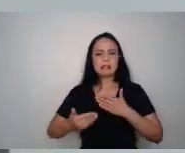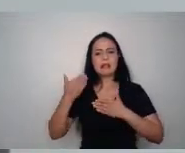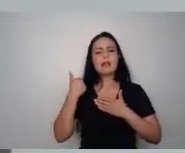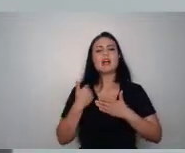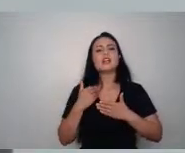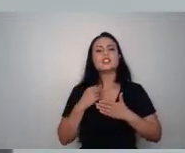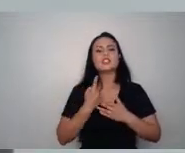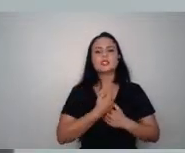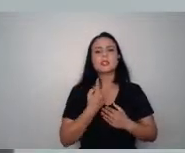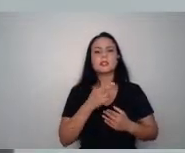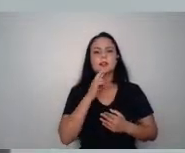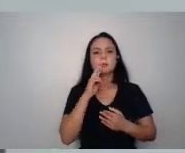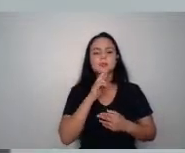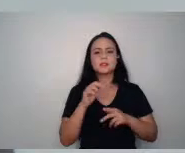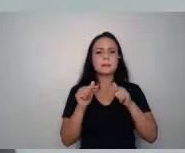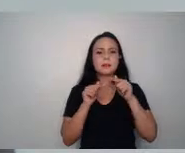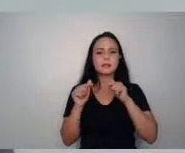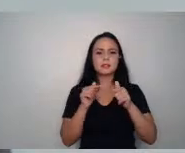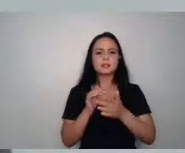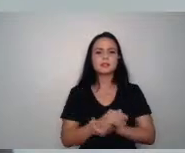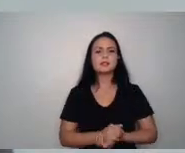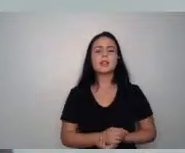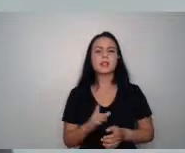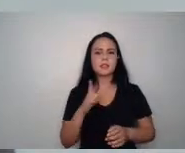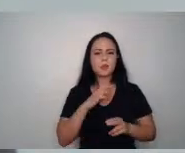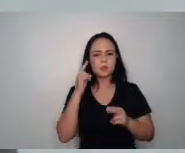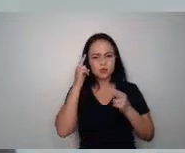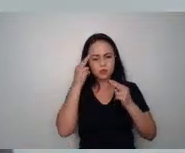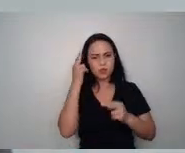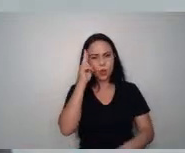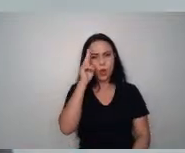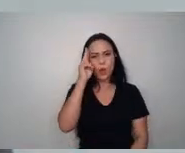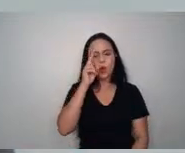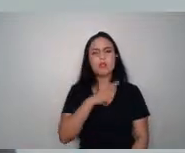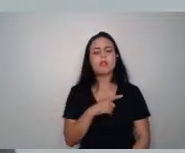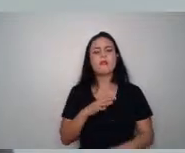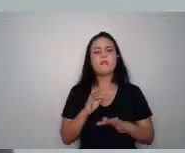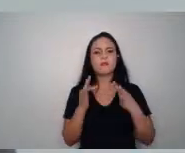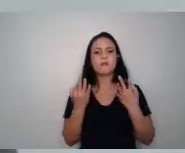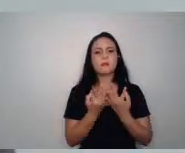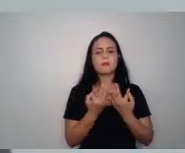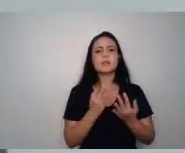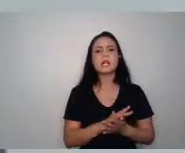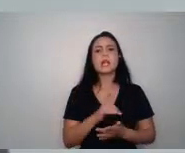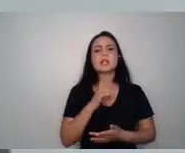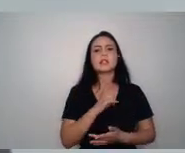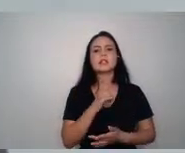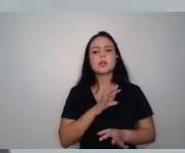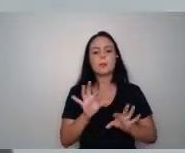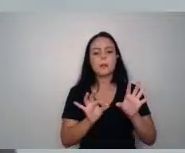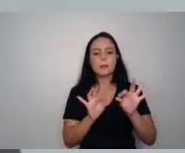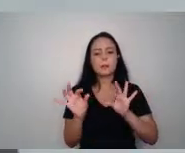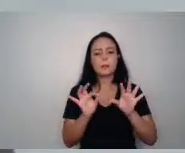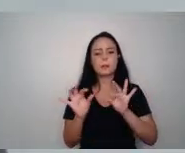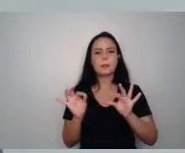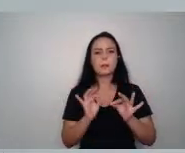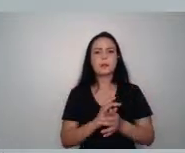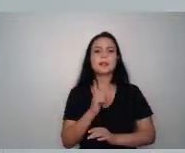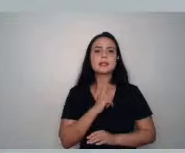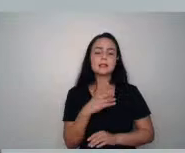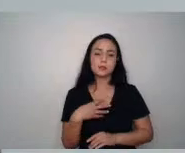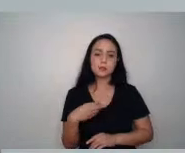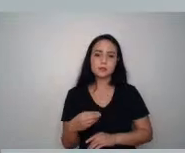numbers, because behind each labor complaint there is a story, there is a family, there is a